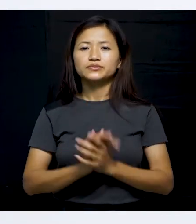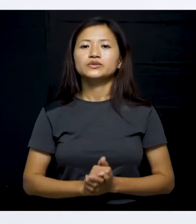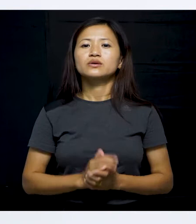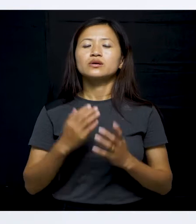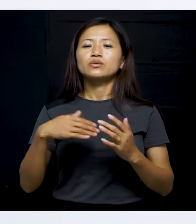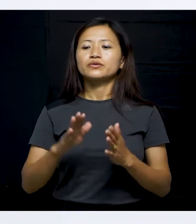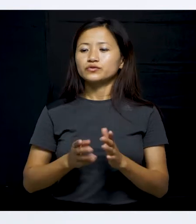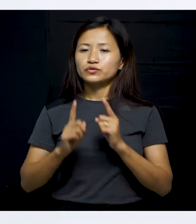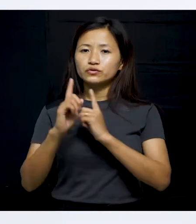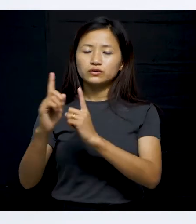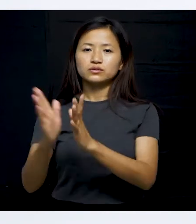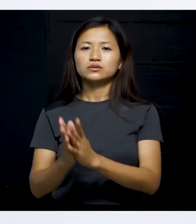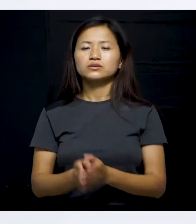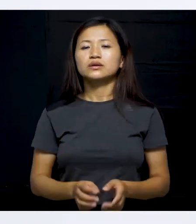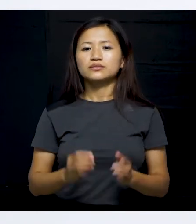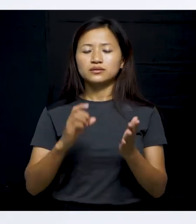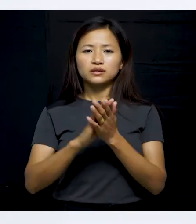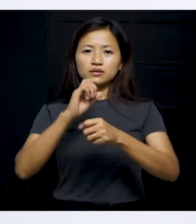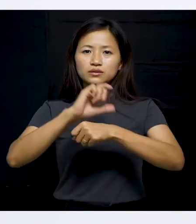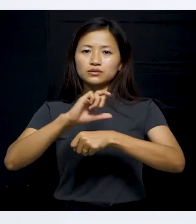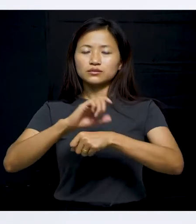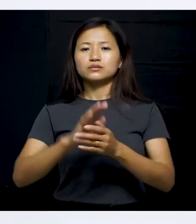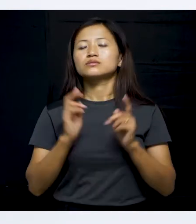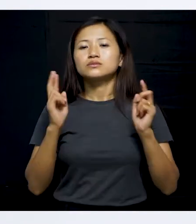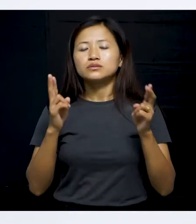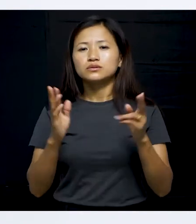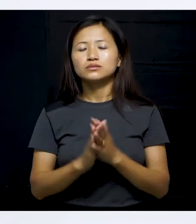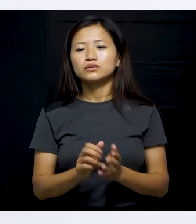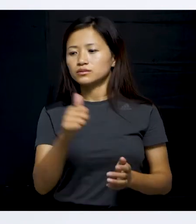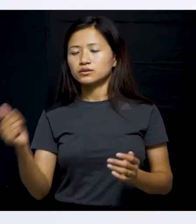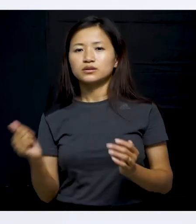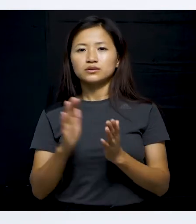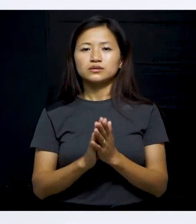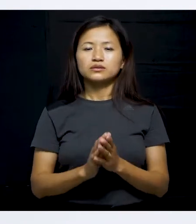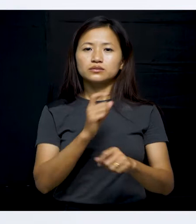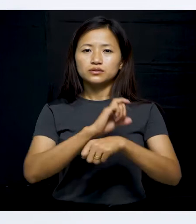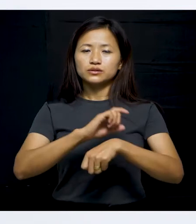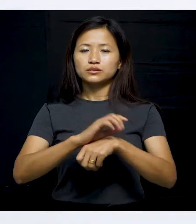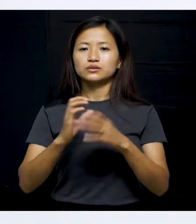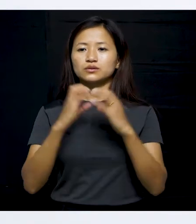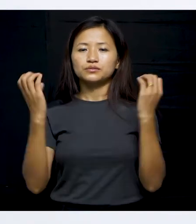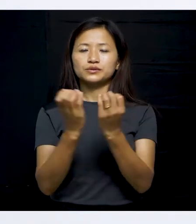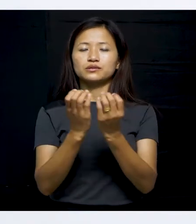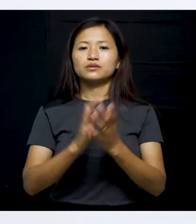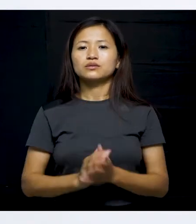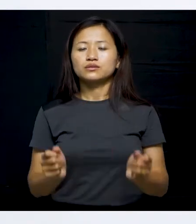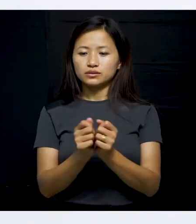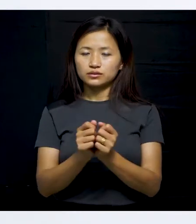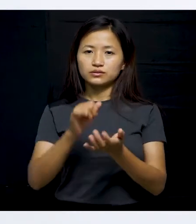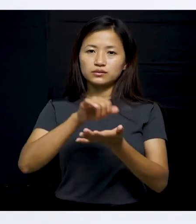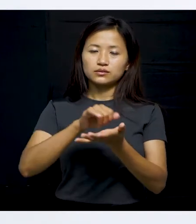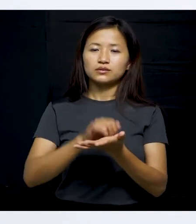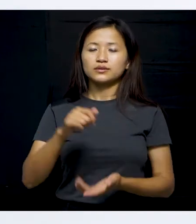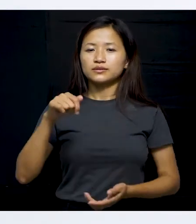Christian norms, whichever is practiced by the other Christian communities. So with that, the